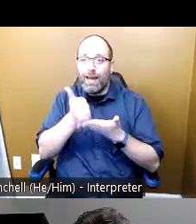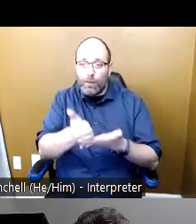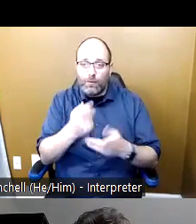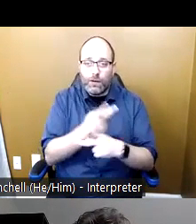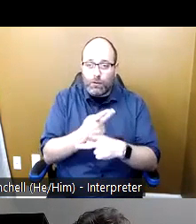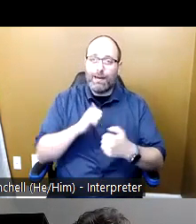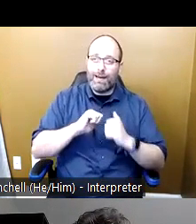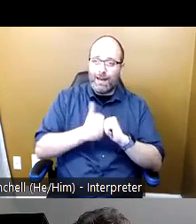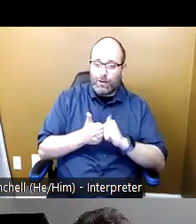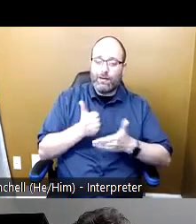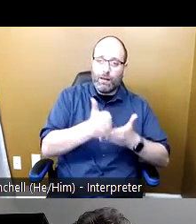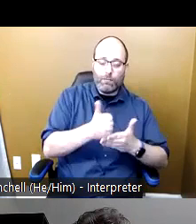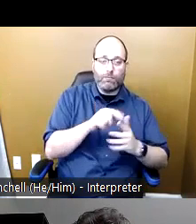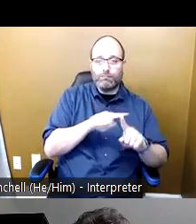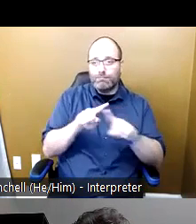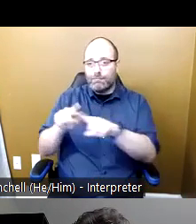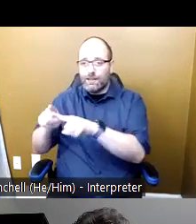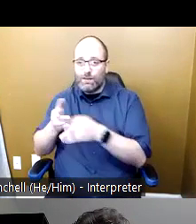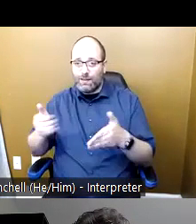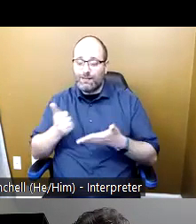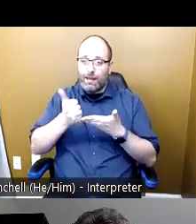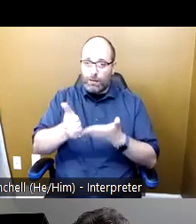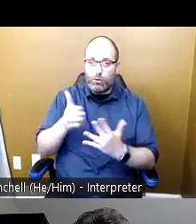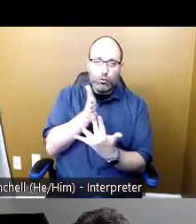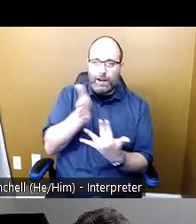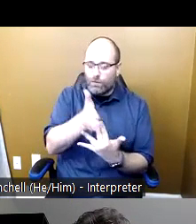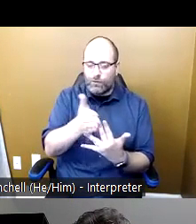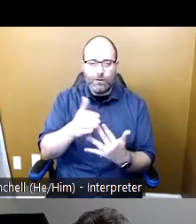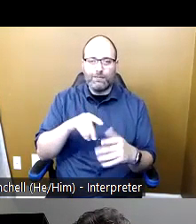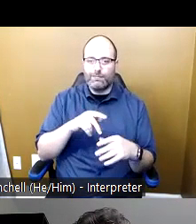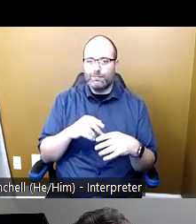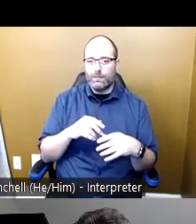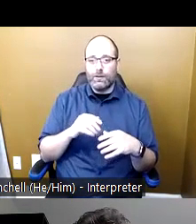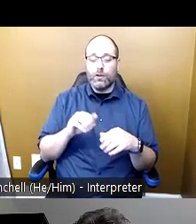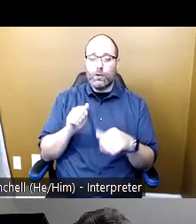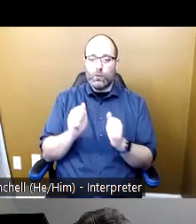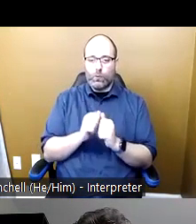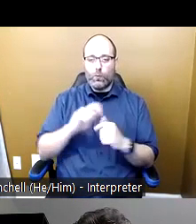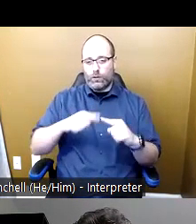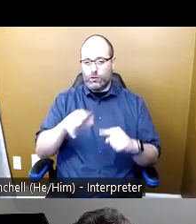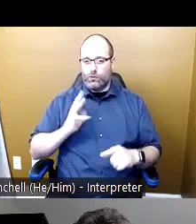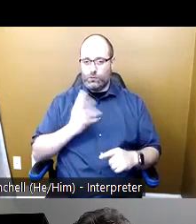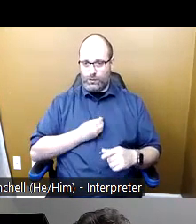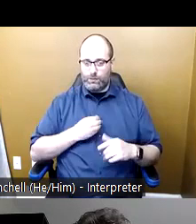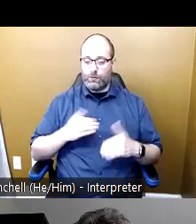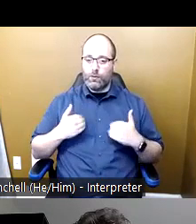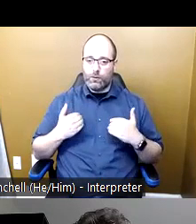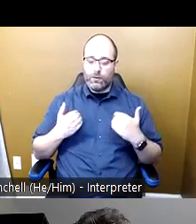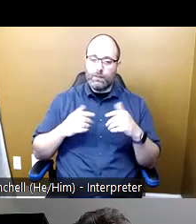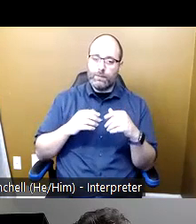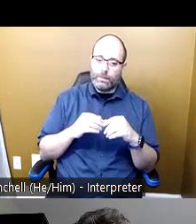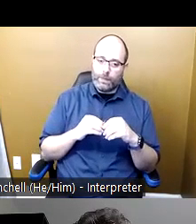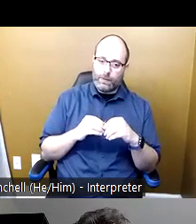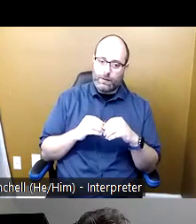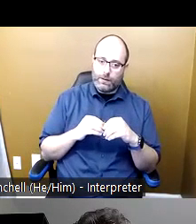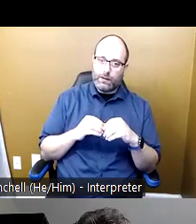on that in the New Haven area. And so before bringing together the PeerPride team, Kirill spent 6 years building up